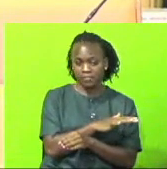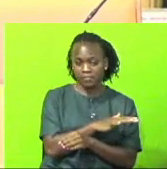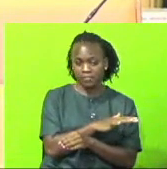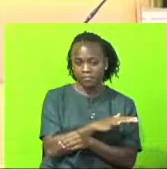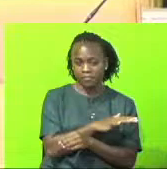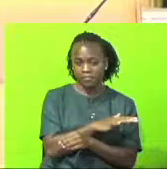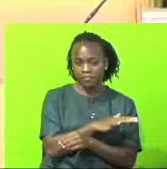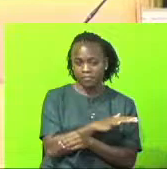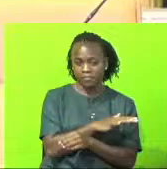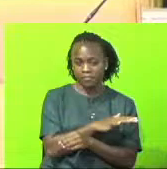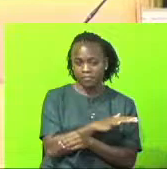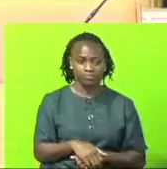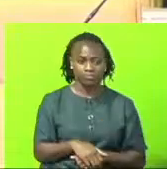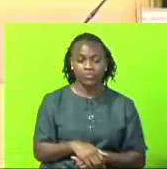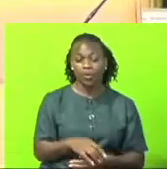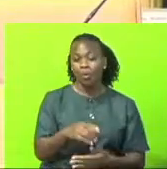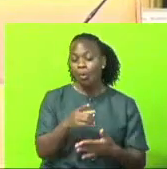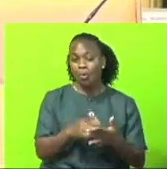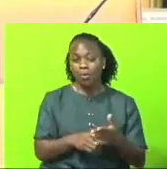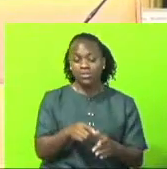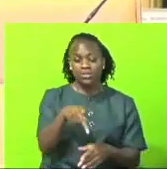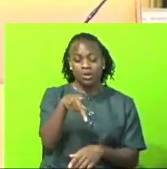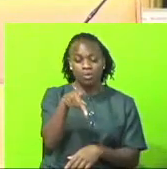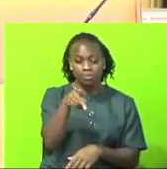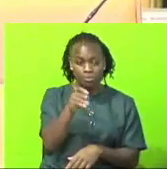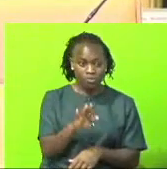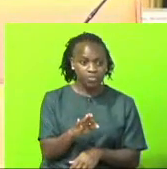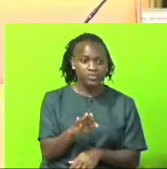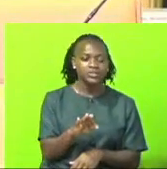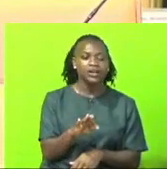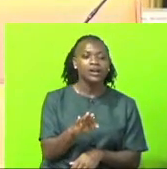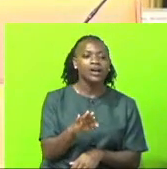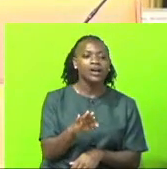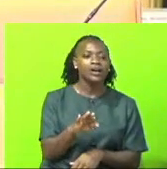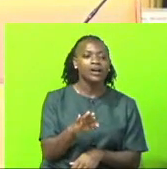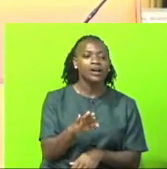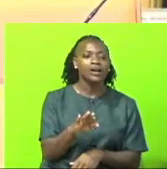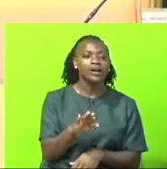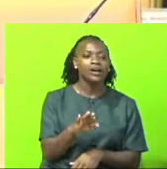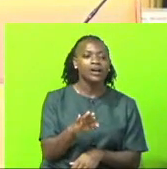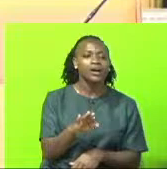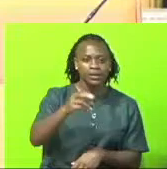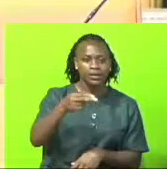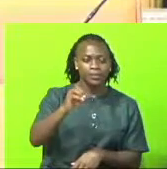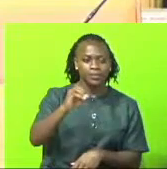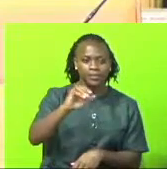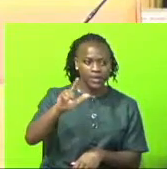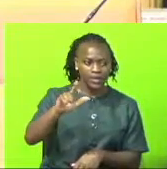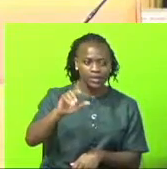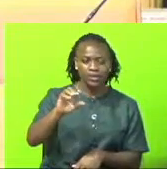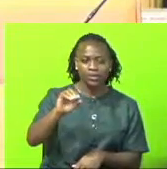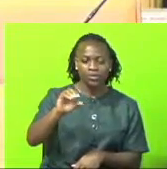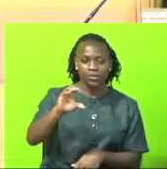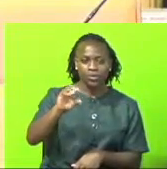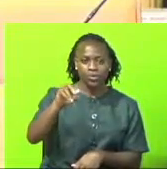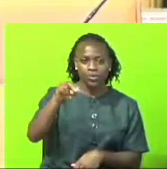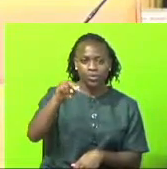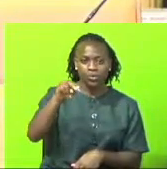the Honorable Professor Michael Quay on the very faithful day of November